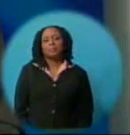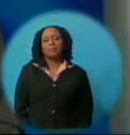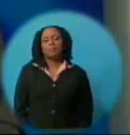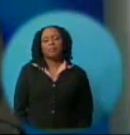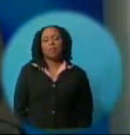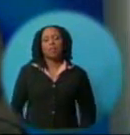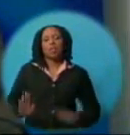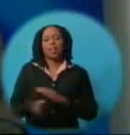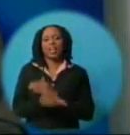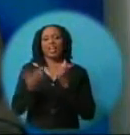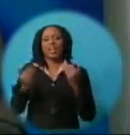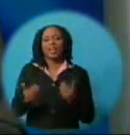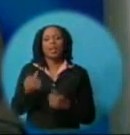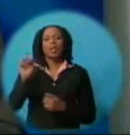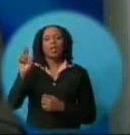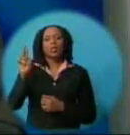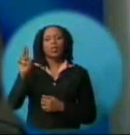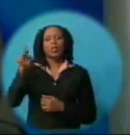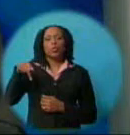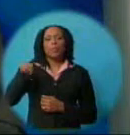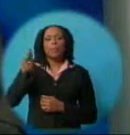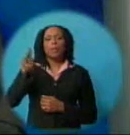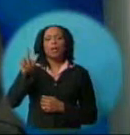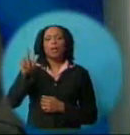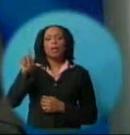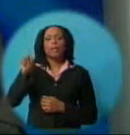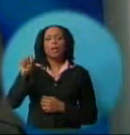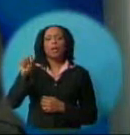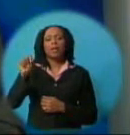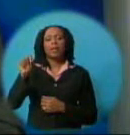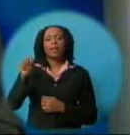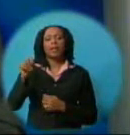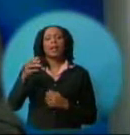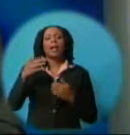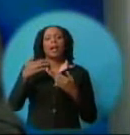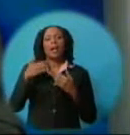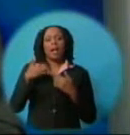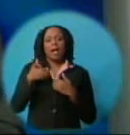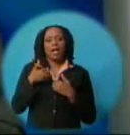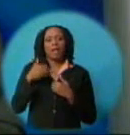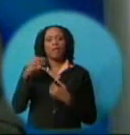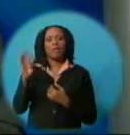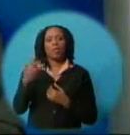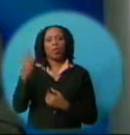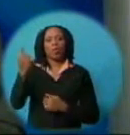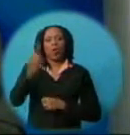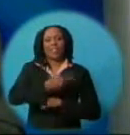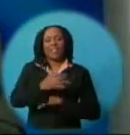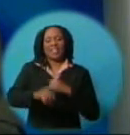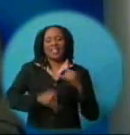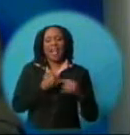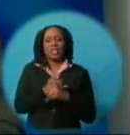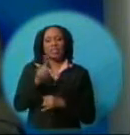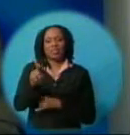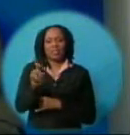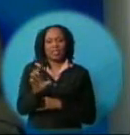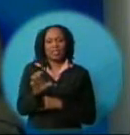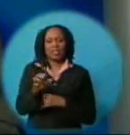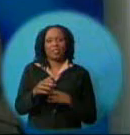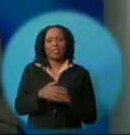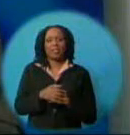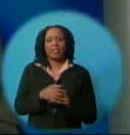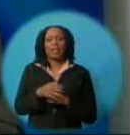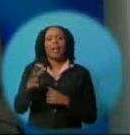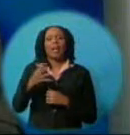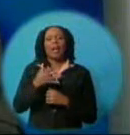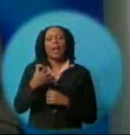And back to cricket, Upal Tharanga's fourth one-day international century this year alone and a 5-wicket haul from Lasith Malinga